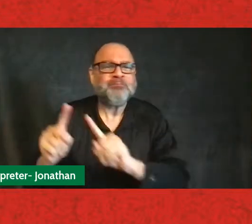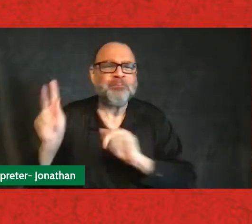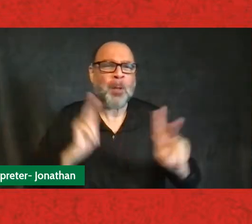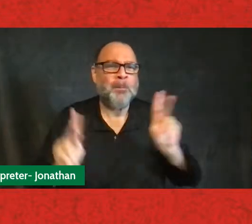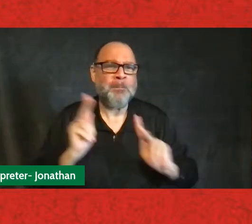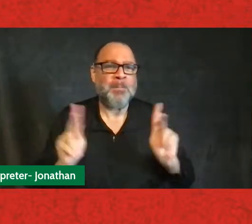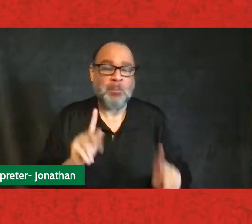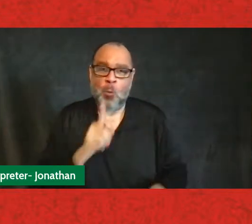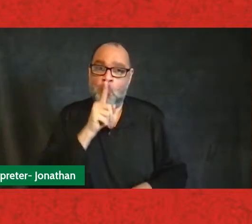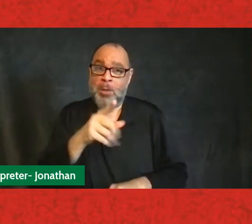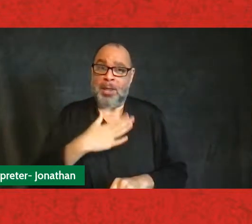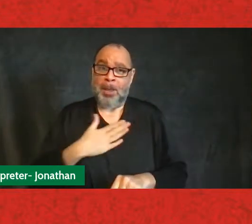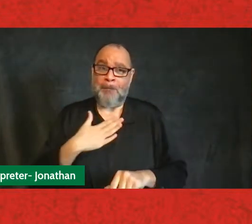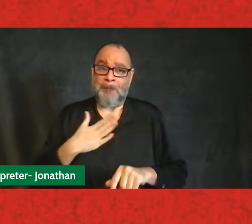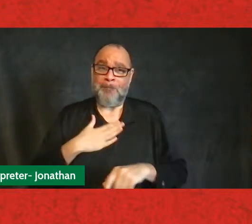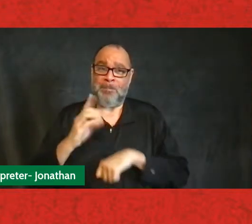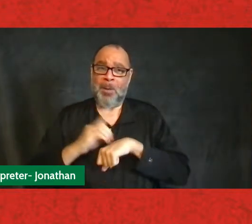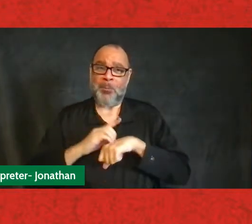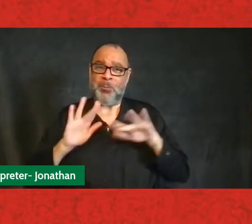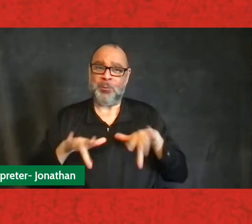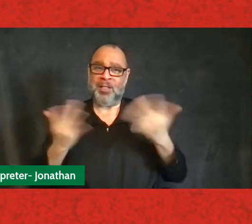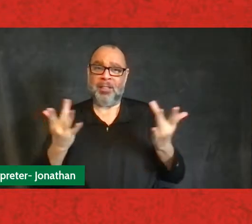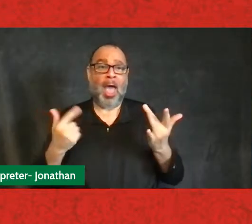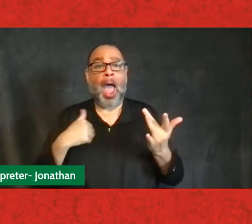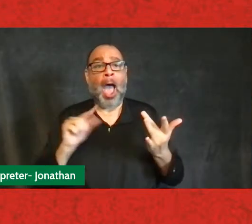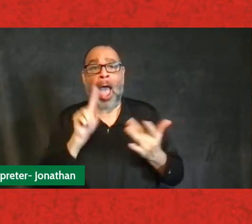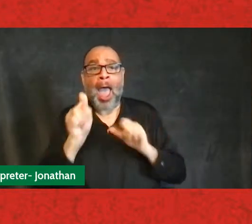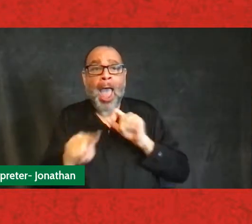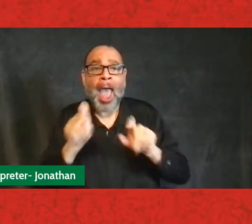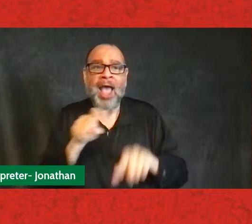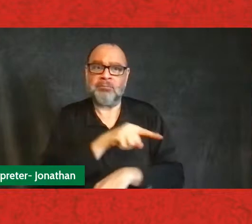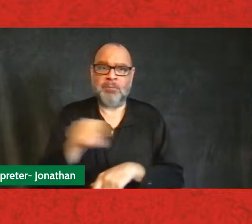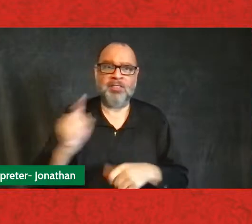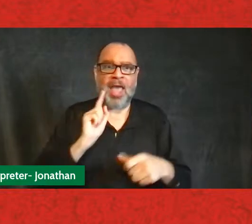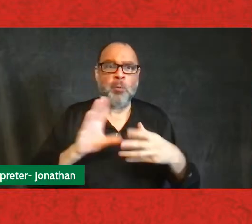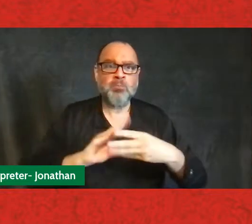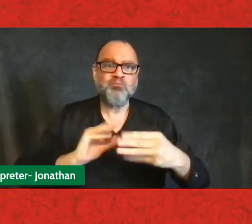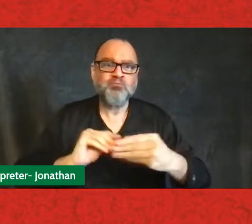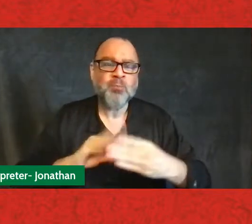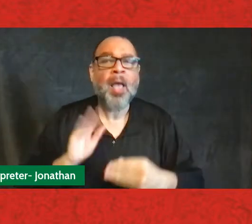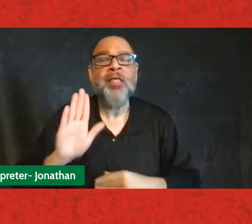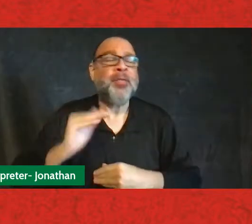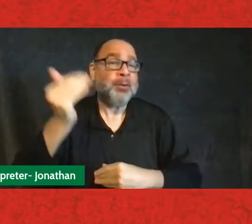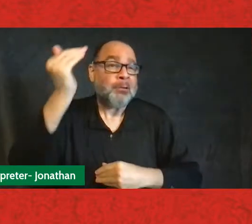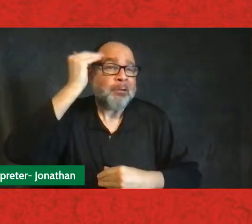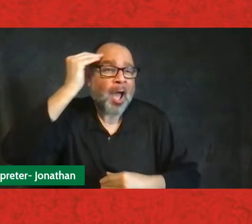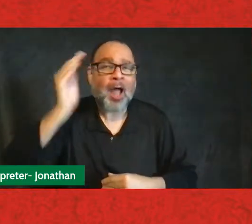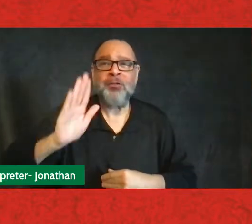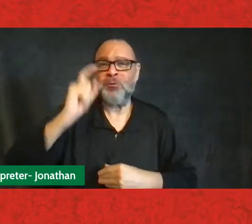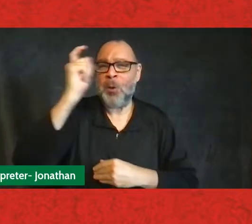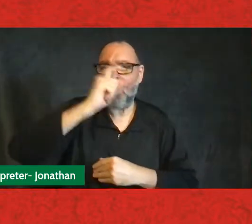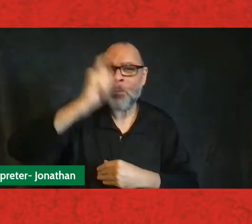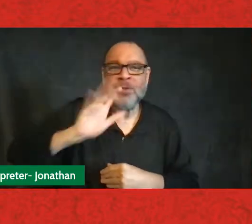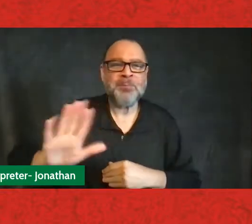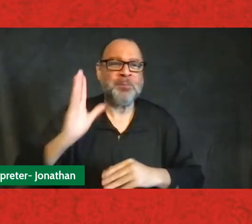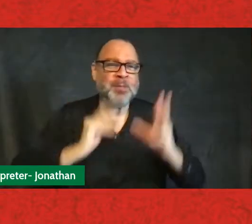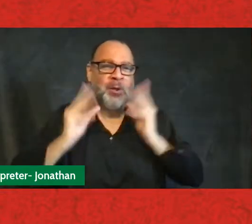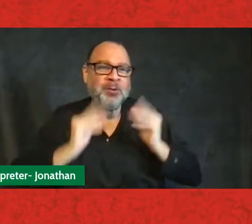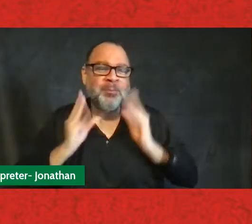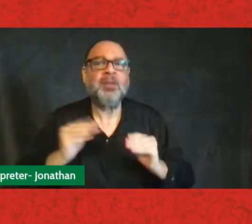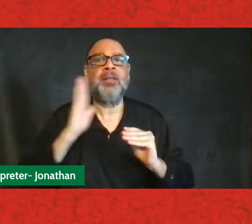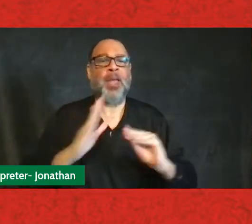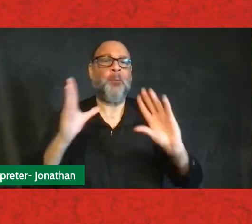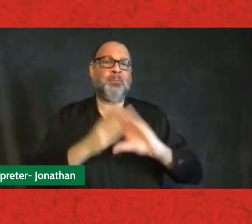get to ask a few questions, so I'm excited about that. They're gonna share their incredible knowledge and personal histories in the theater and in